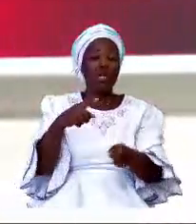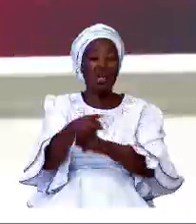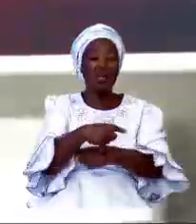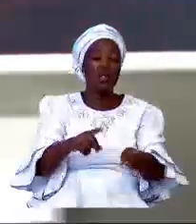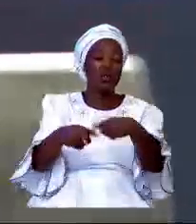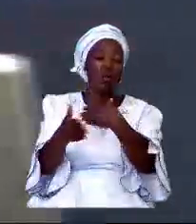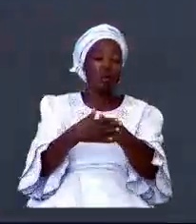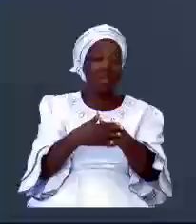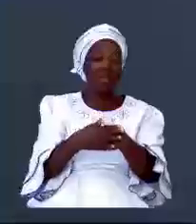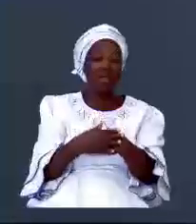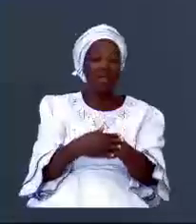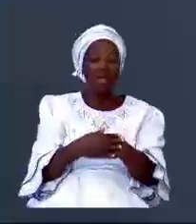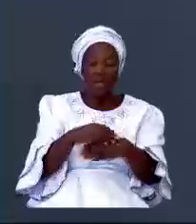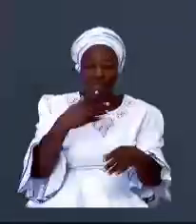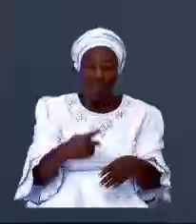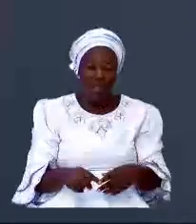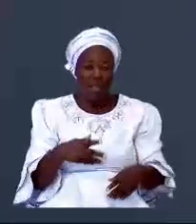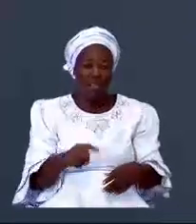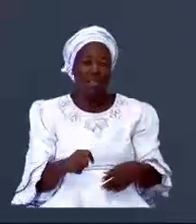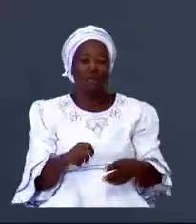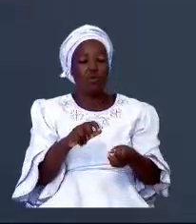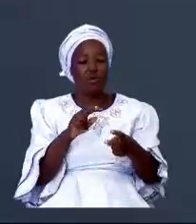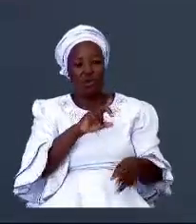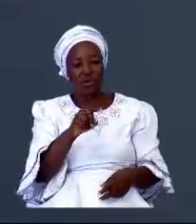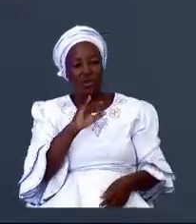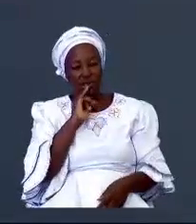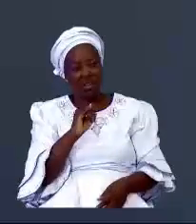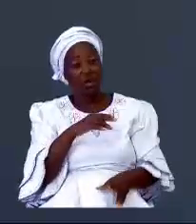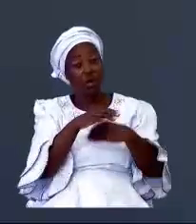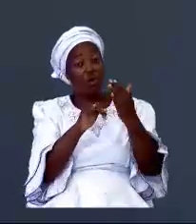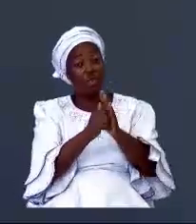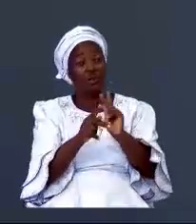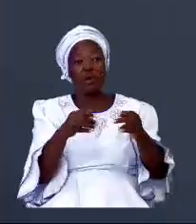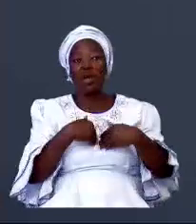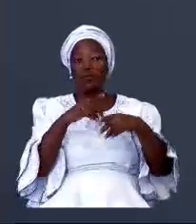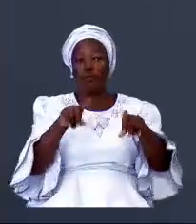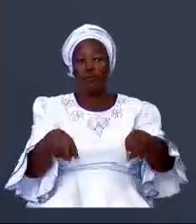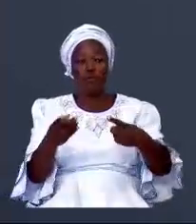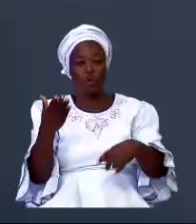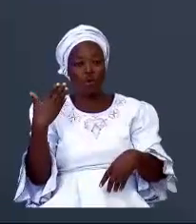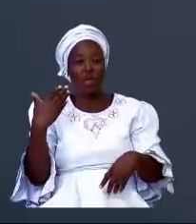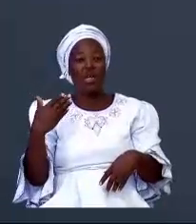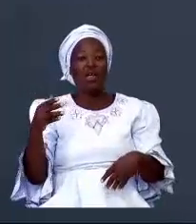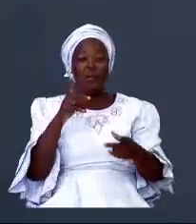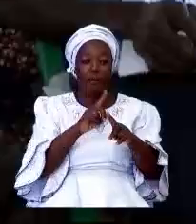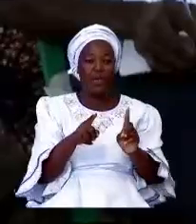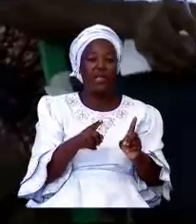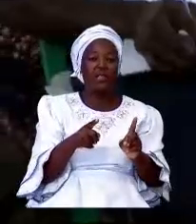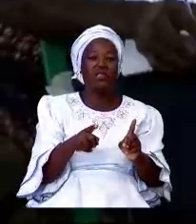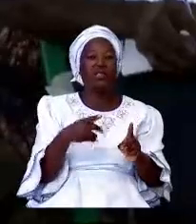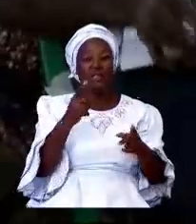of days gone by, where are they today? They are gone. Jesus is still alive.